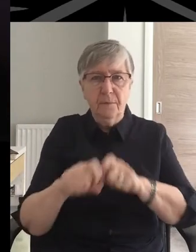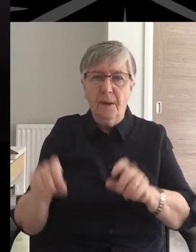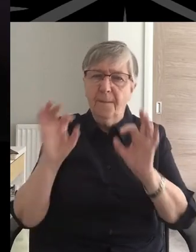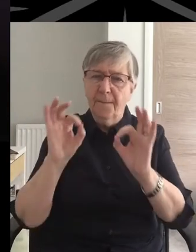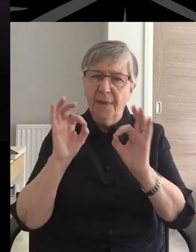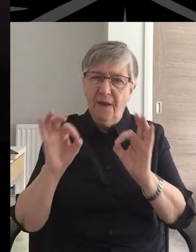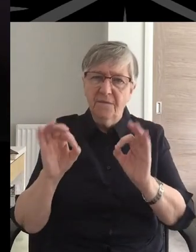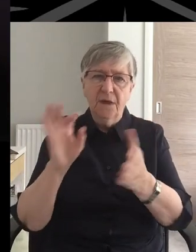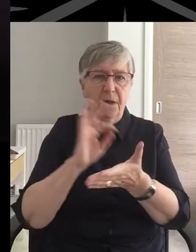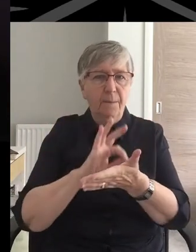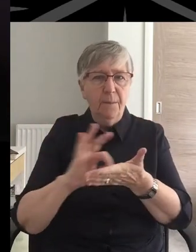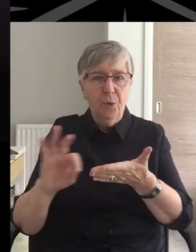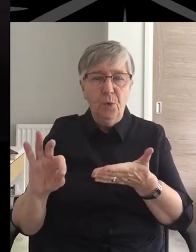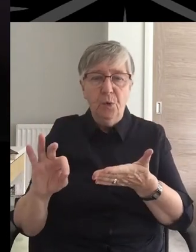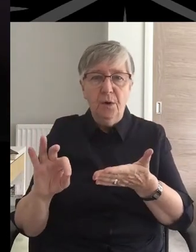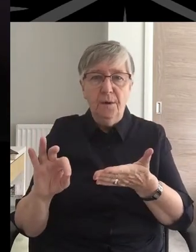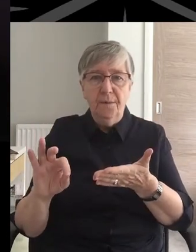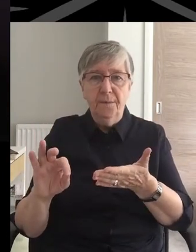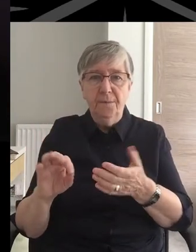pure.